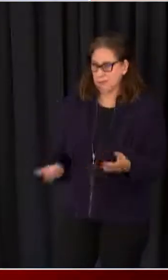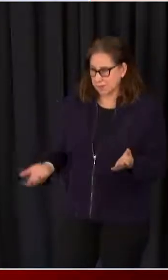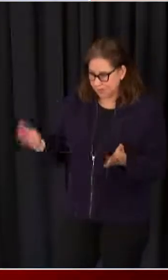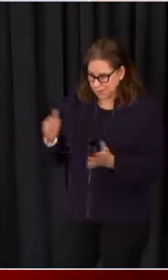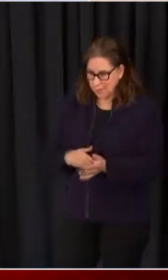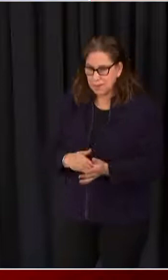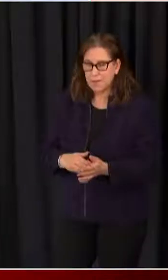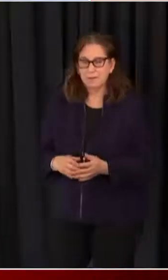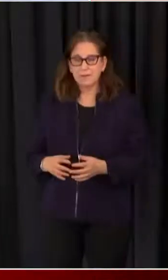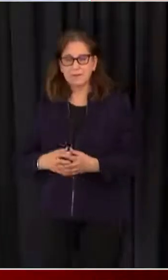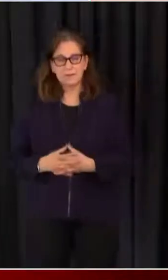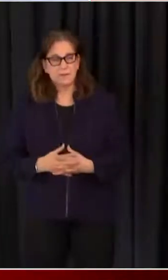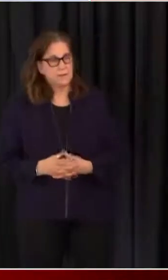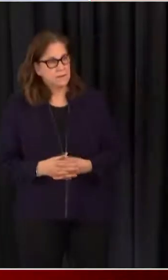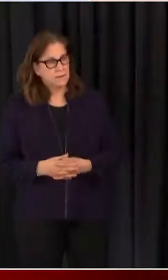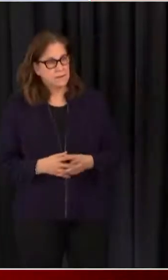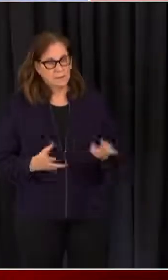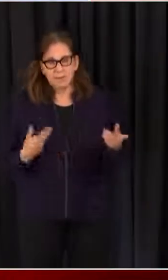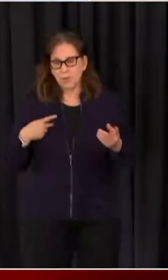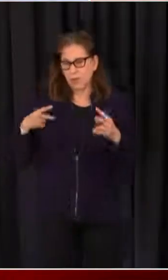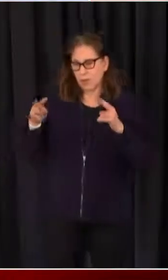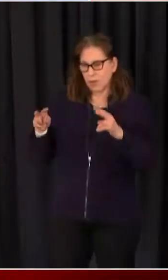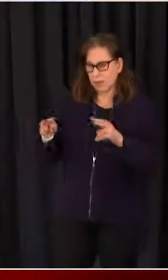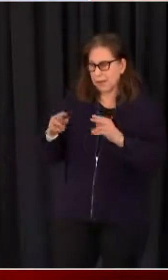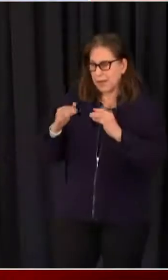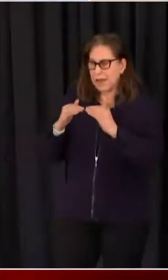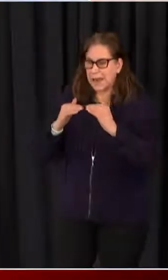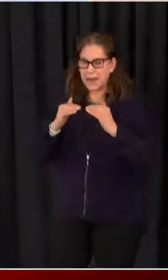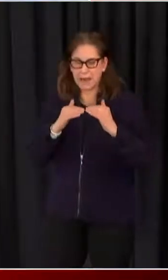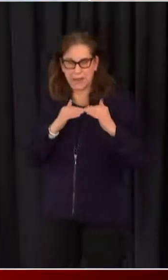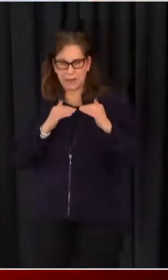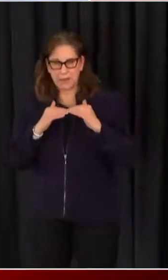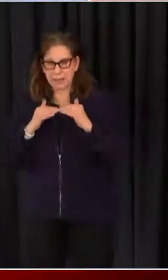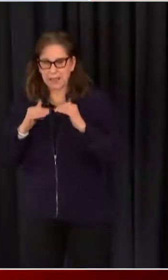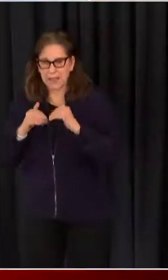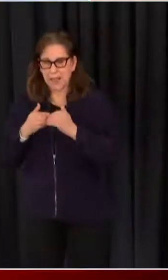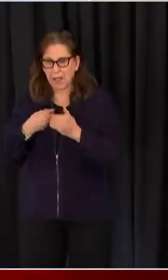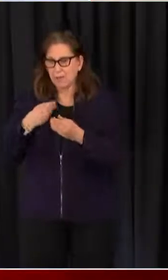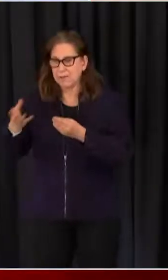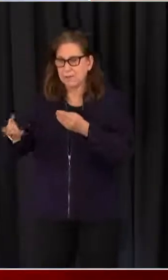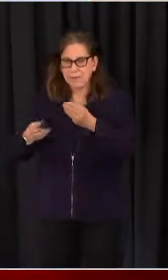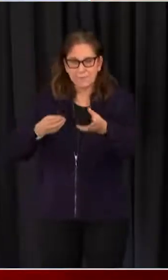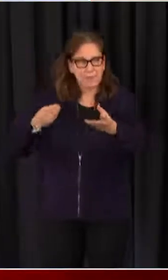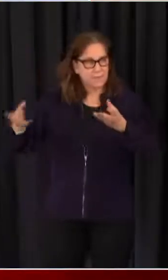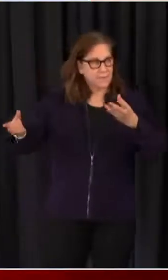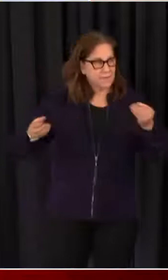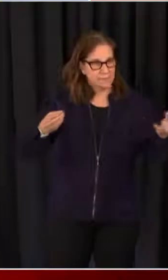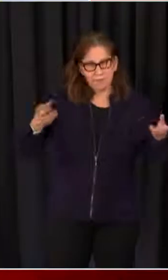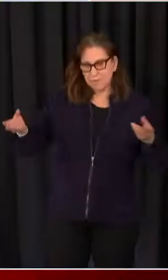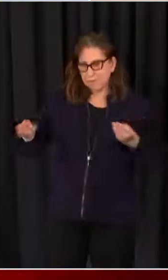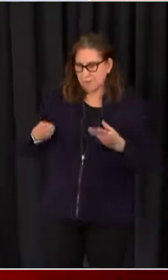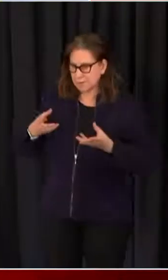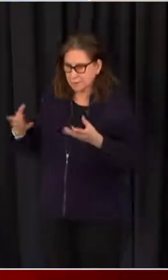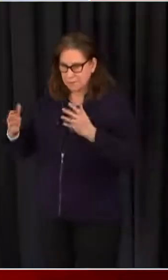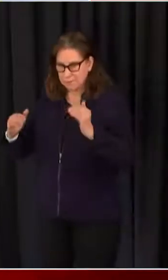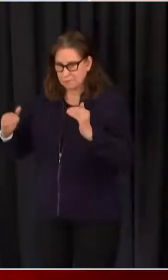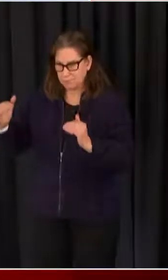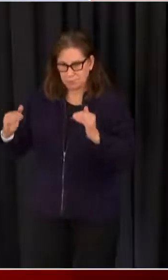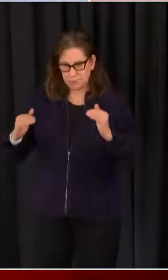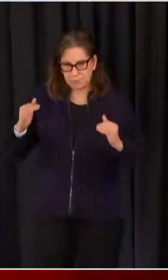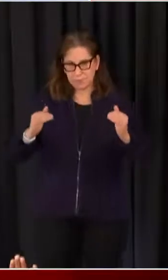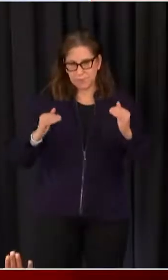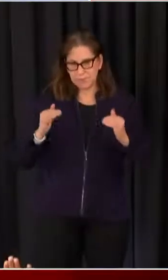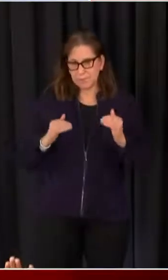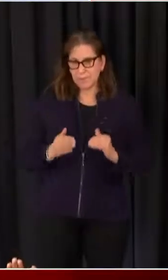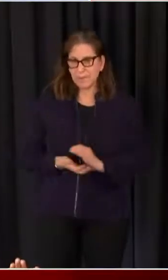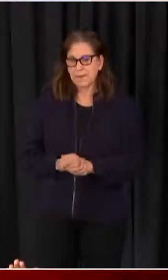that stratification with a pool of people who've raised their hand and said, I want to be registered to be